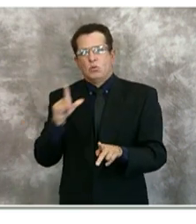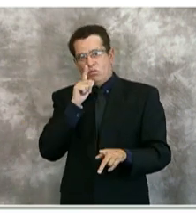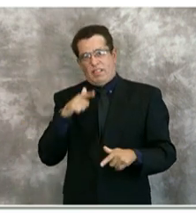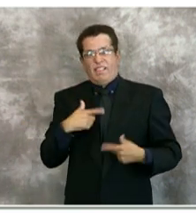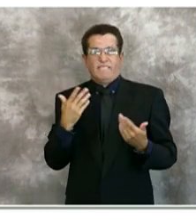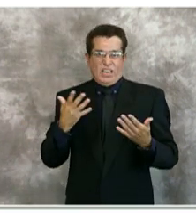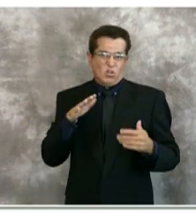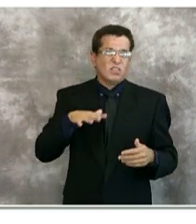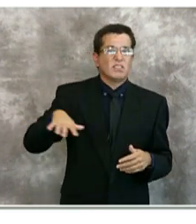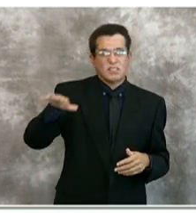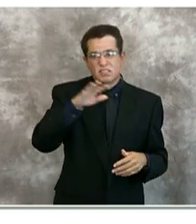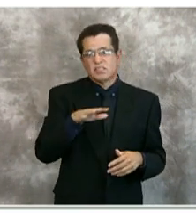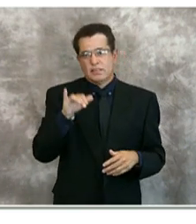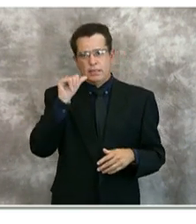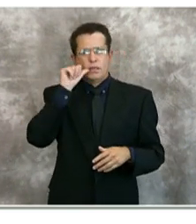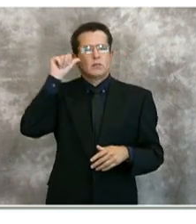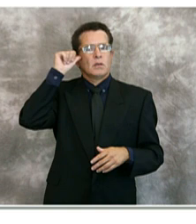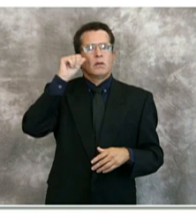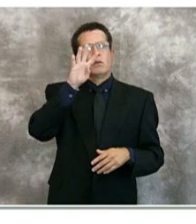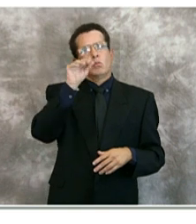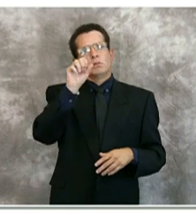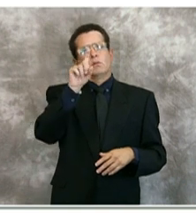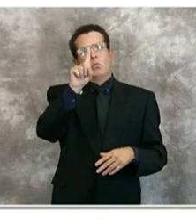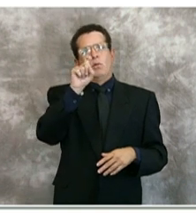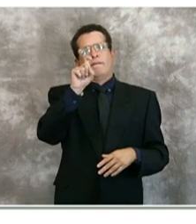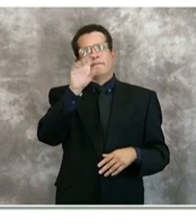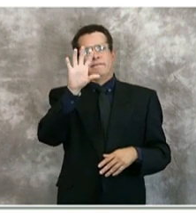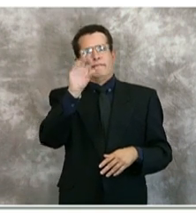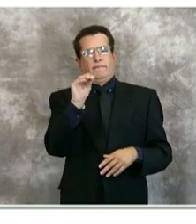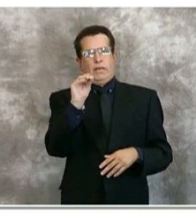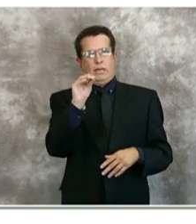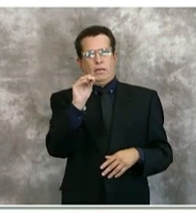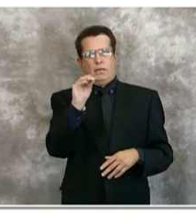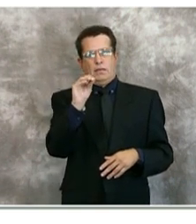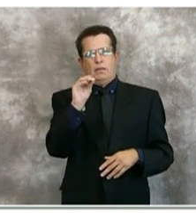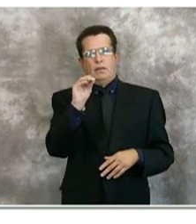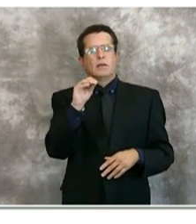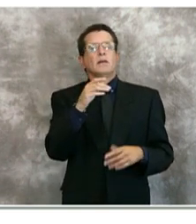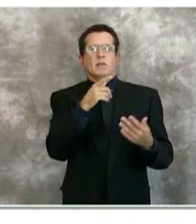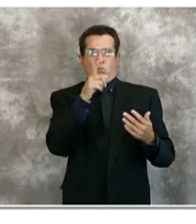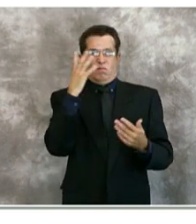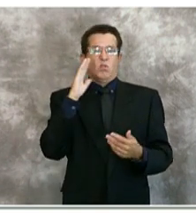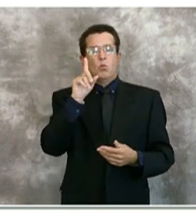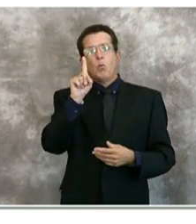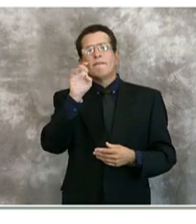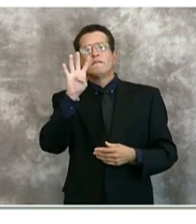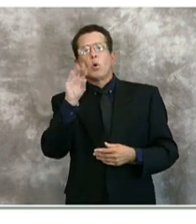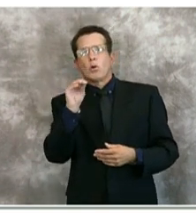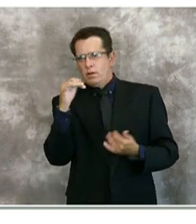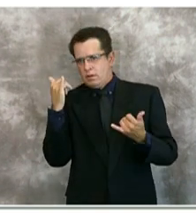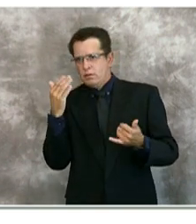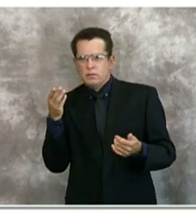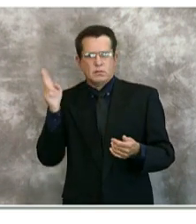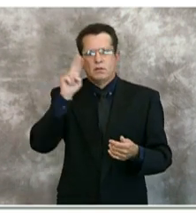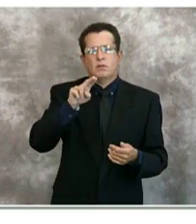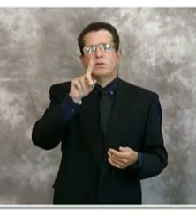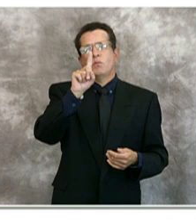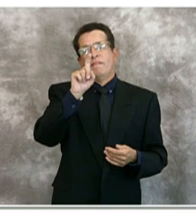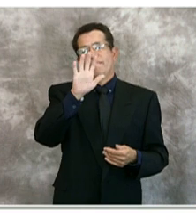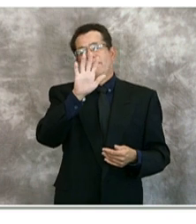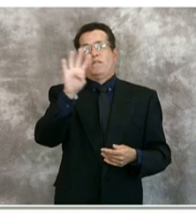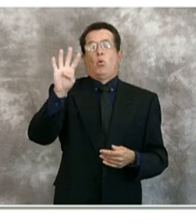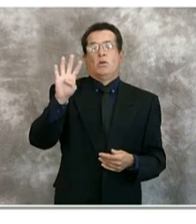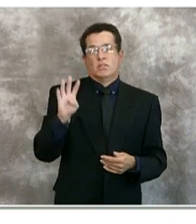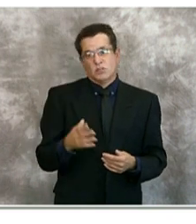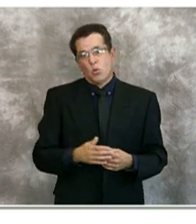Yesterday, we were just under 150 in the 140s. So the